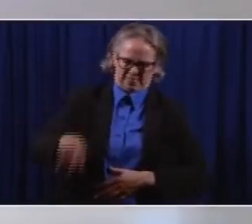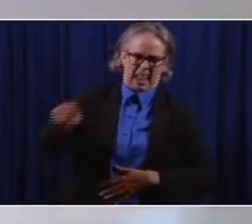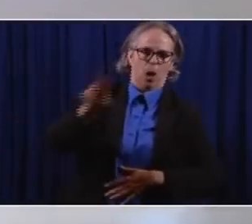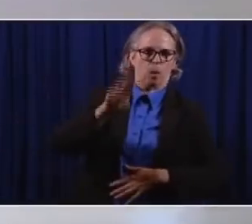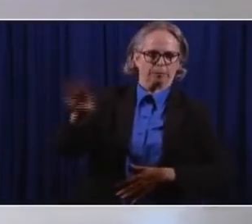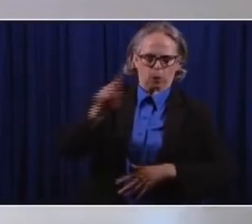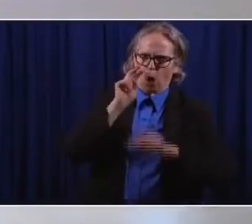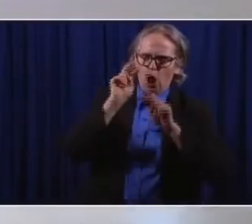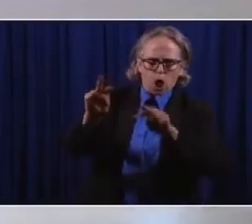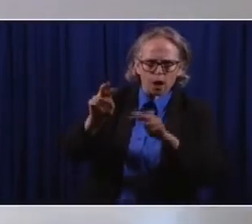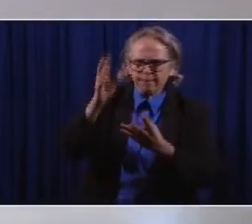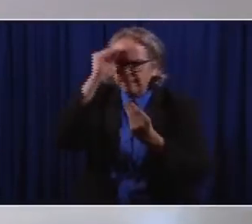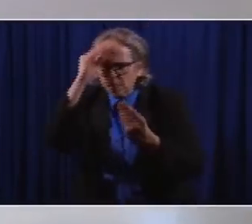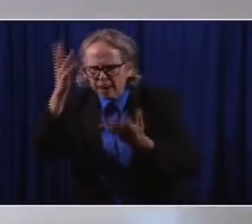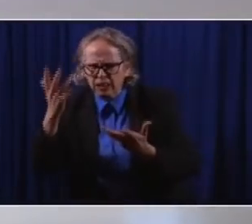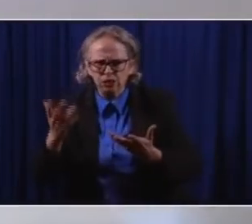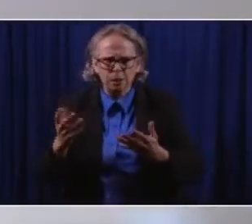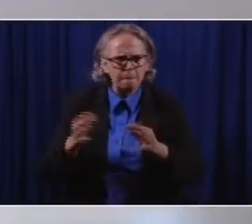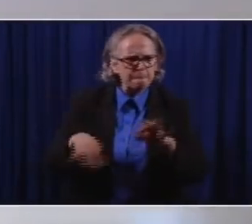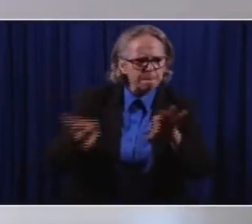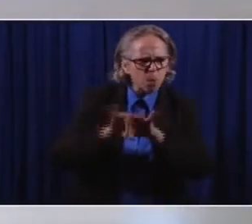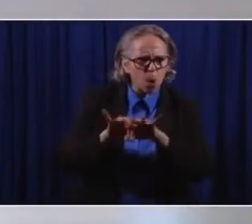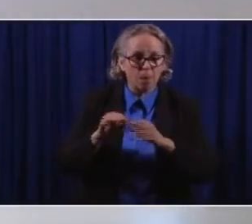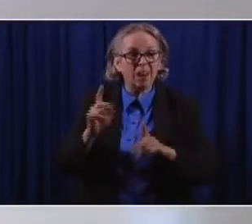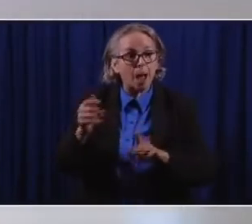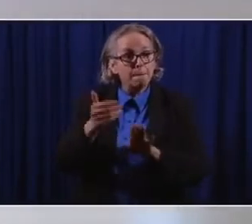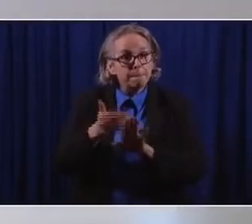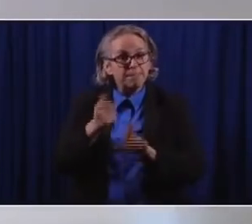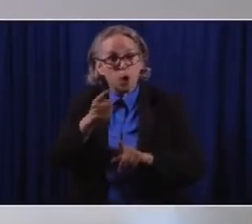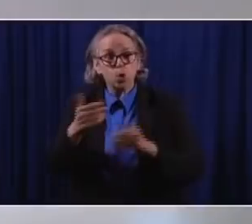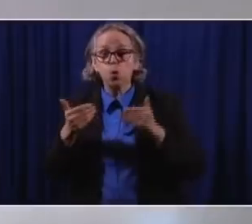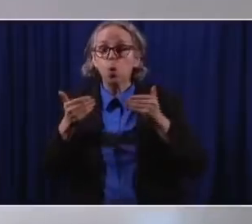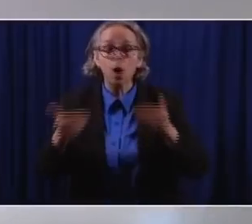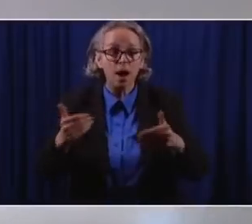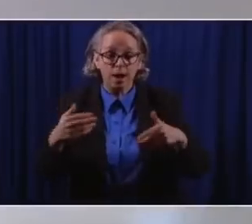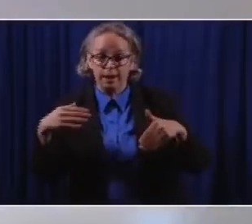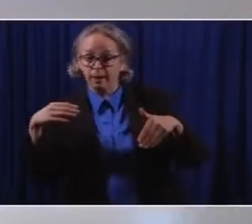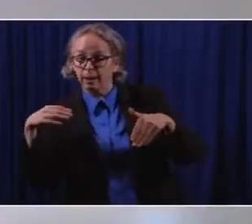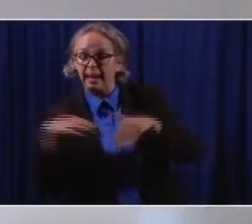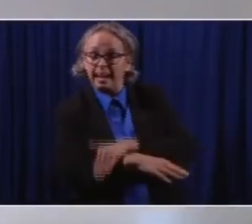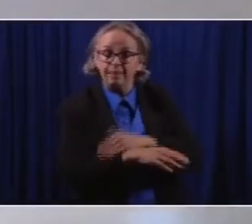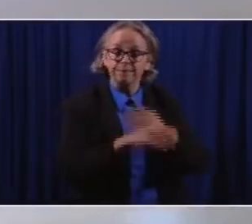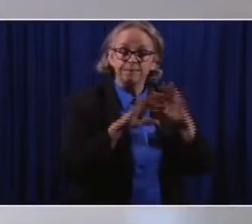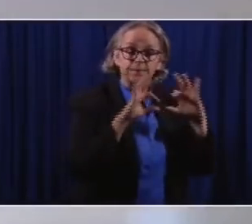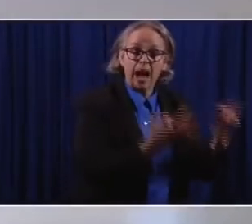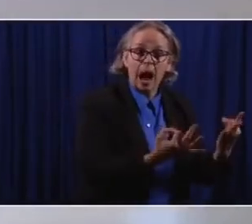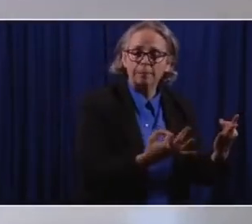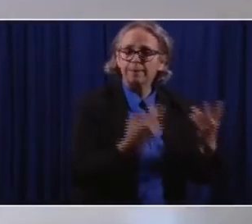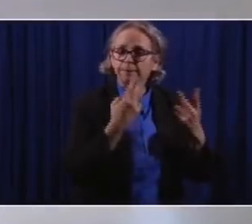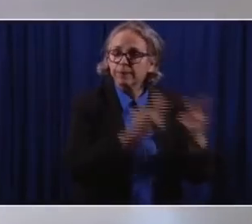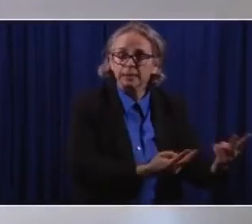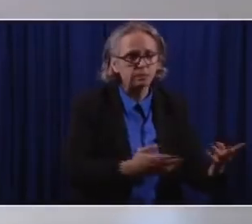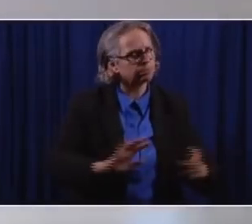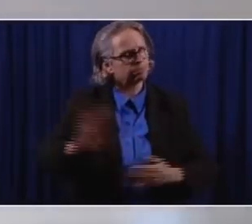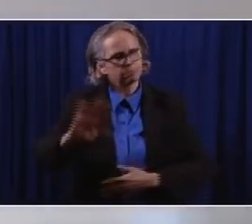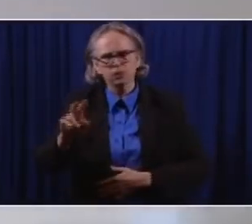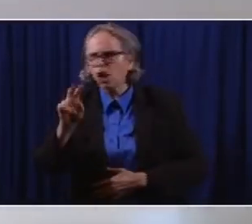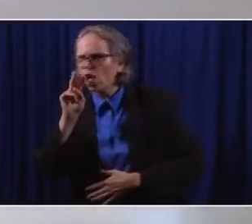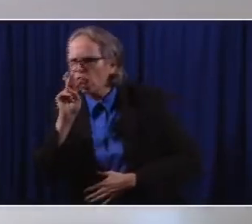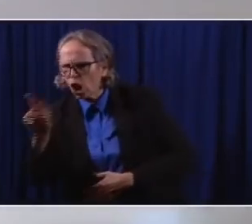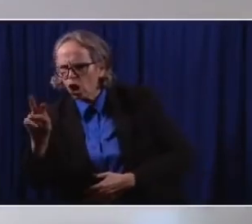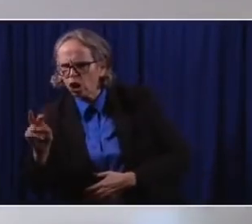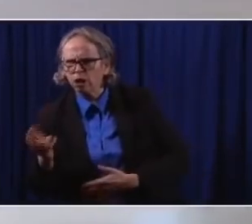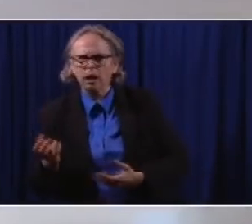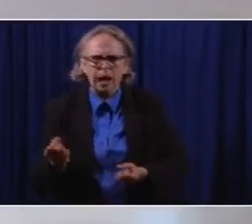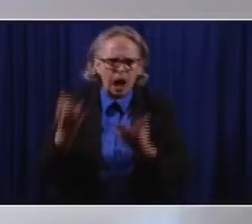make decisions around visitation. So with a few easy clicks, you'll see the status of outdoor and indoor visitation, maximum hours